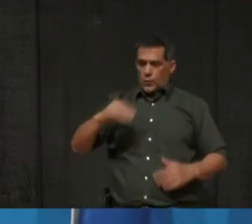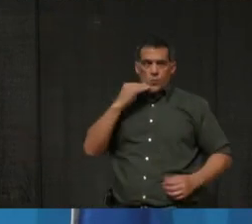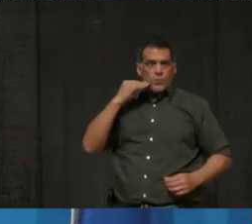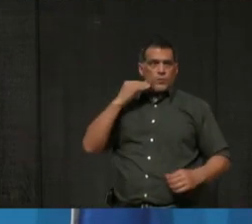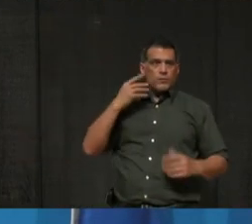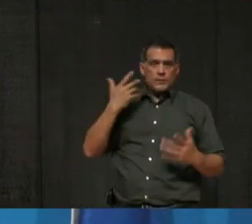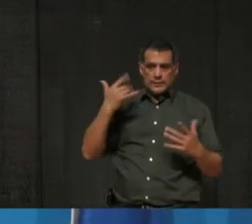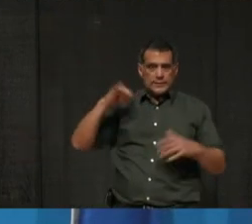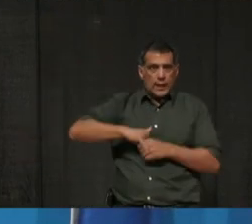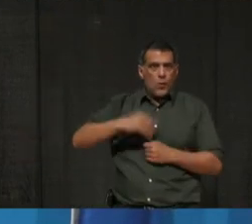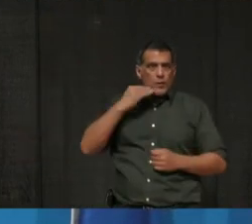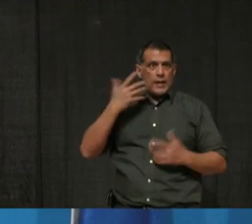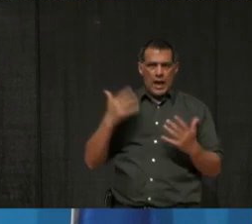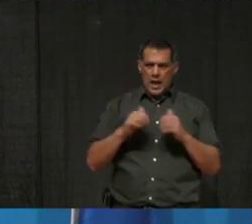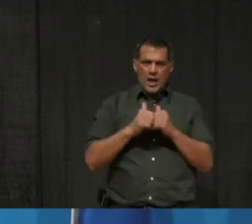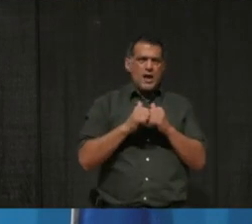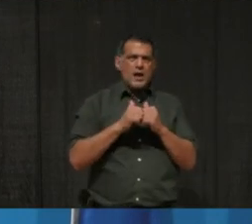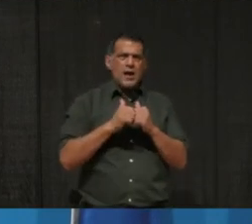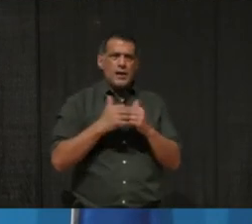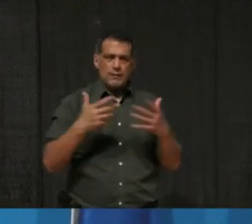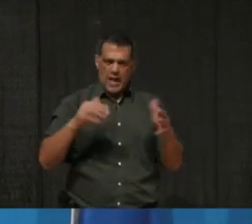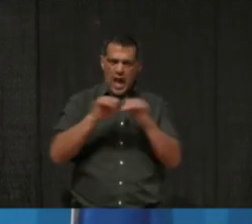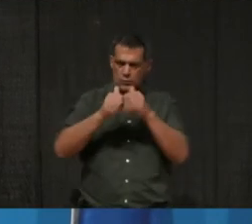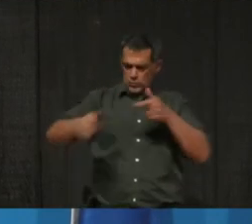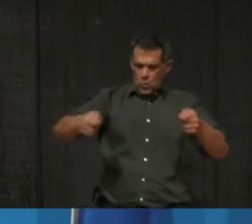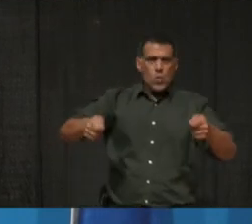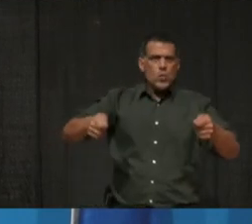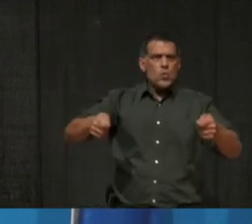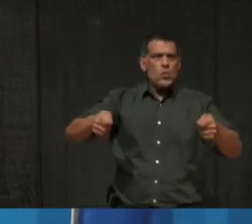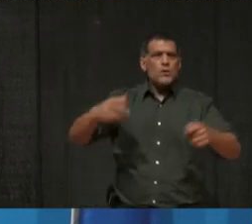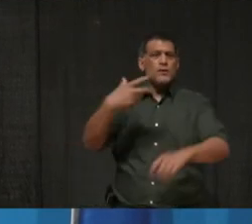things down until the vaccines arrive in earnest?